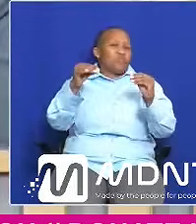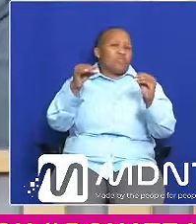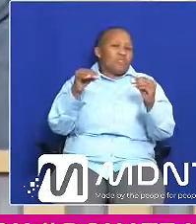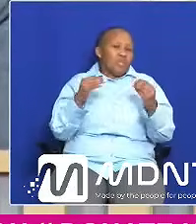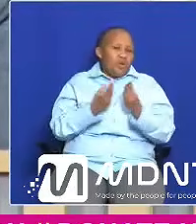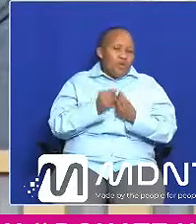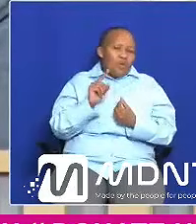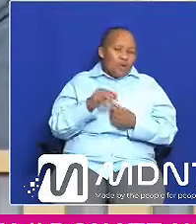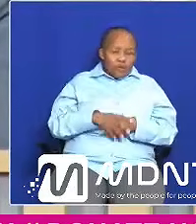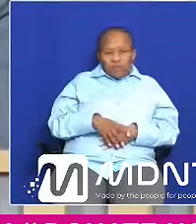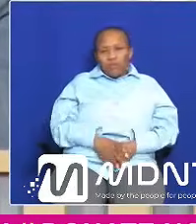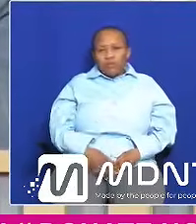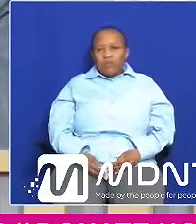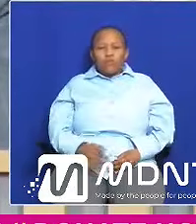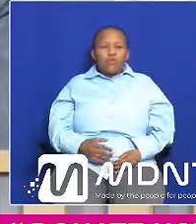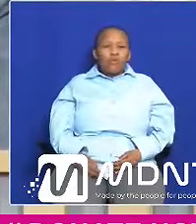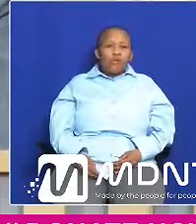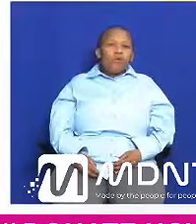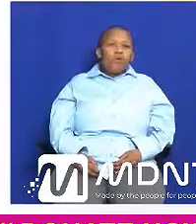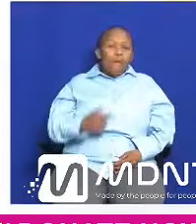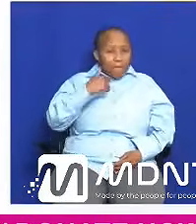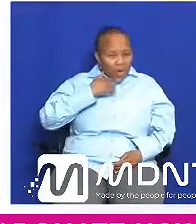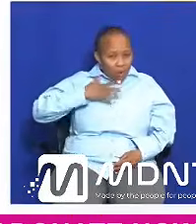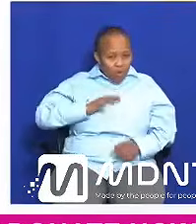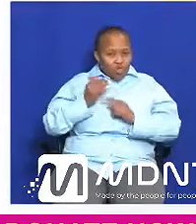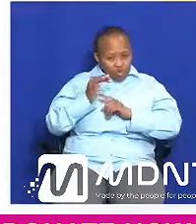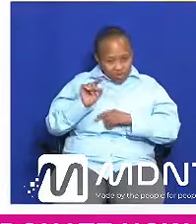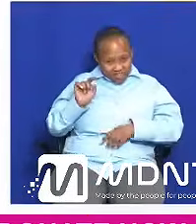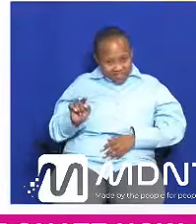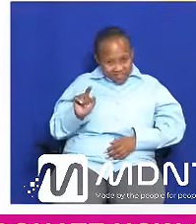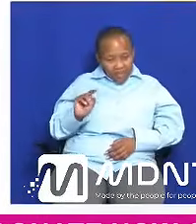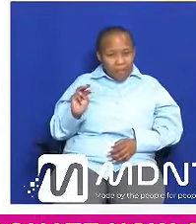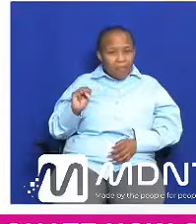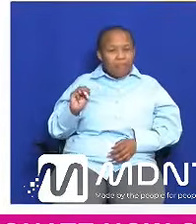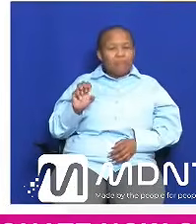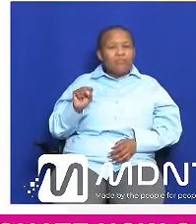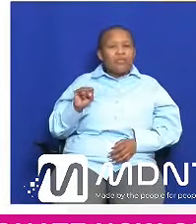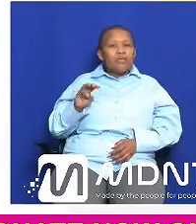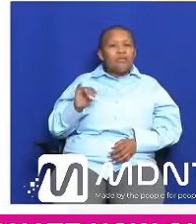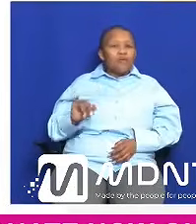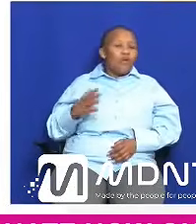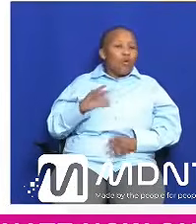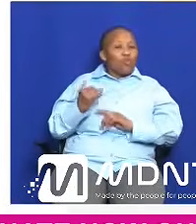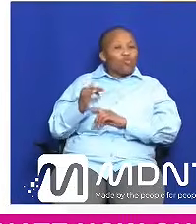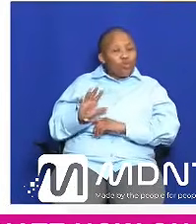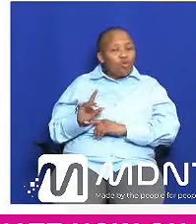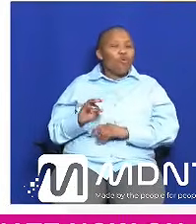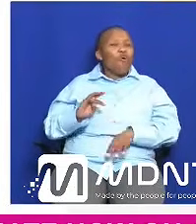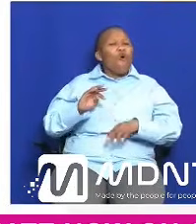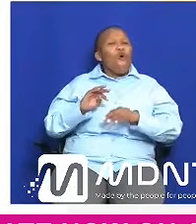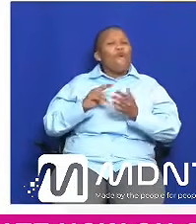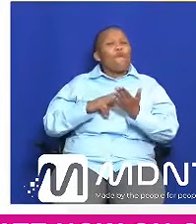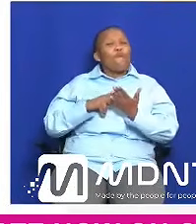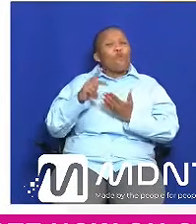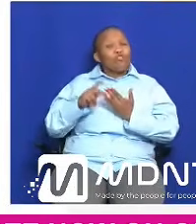I'm saying I wanted to show him what is my new project that I'm busy with. Okay, so